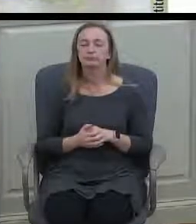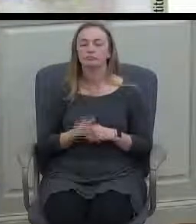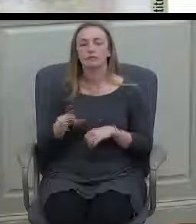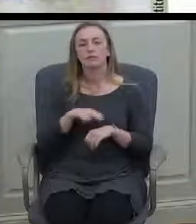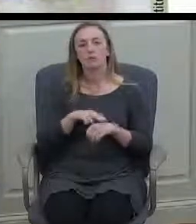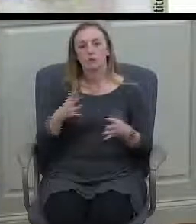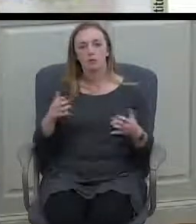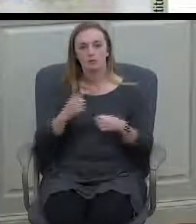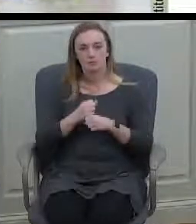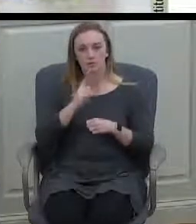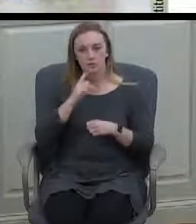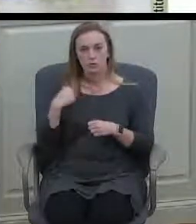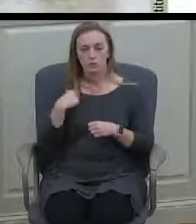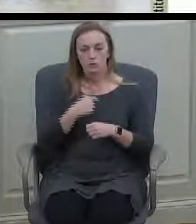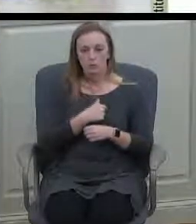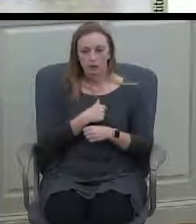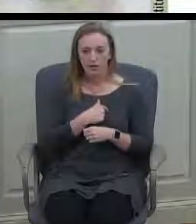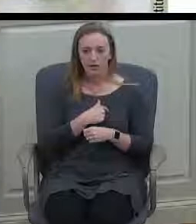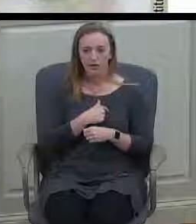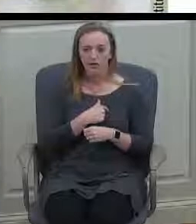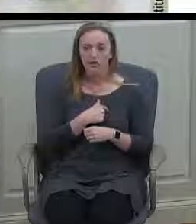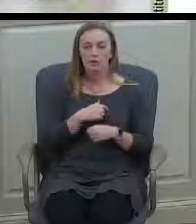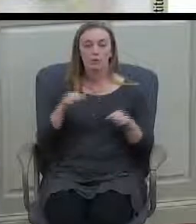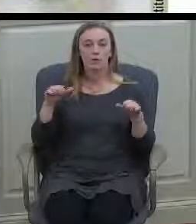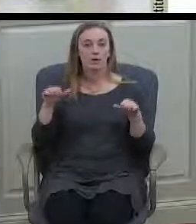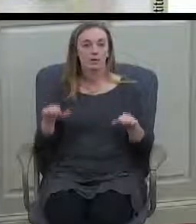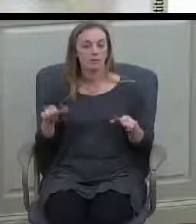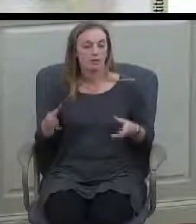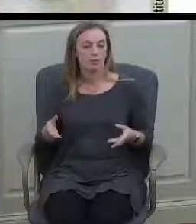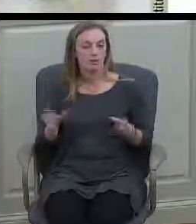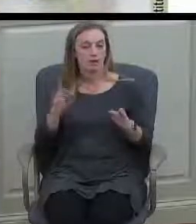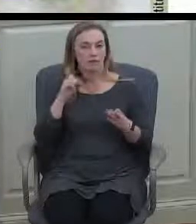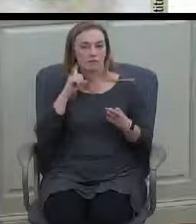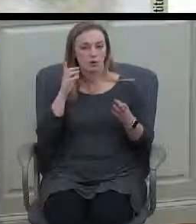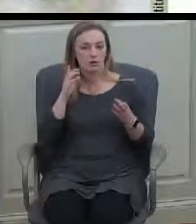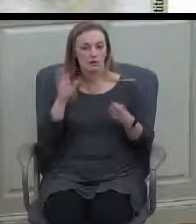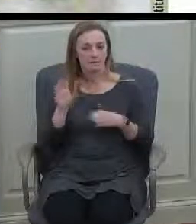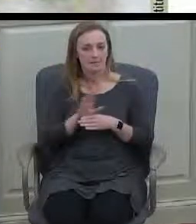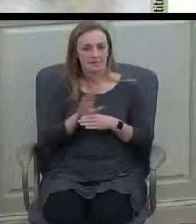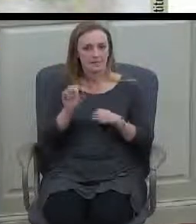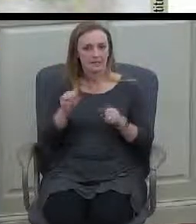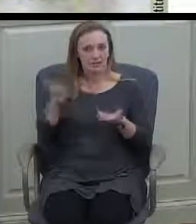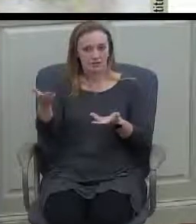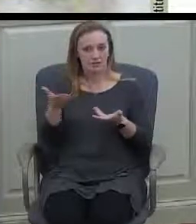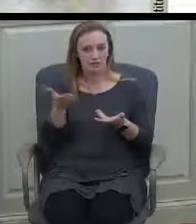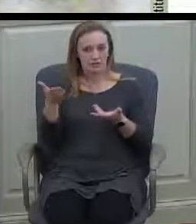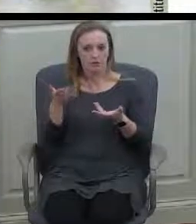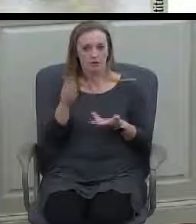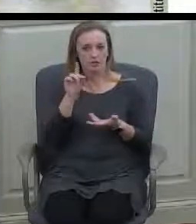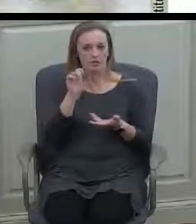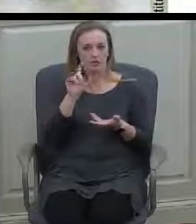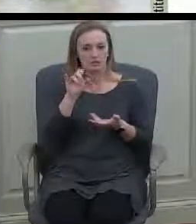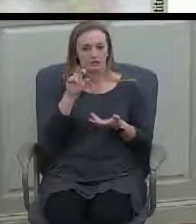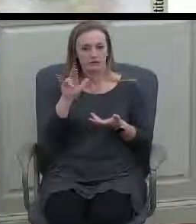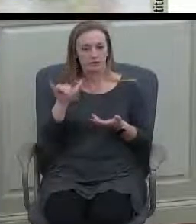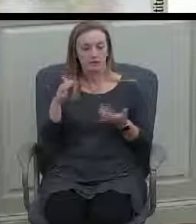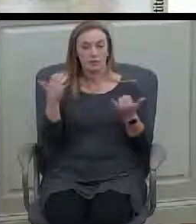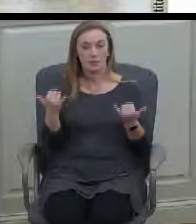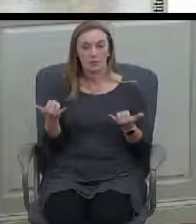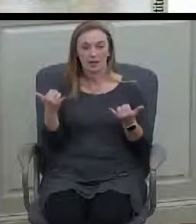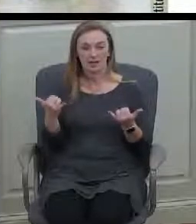sure that we captured, the deliveries for these businesses. Right now, deliveries use the median or